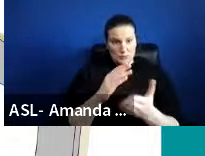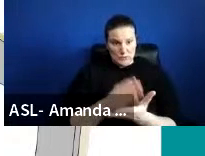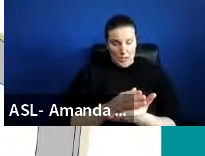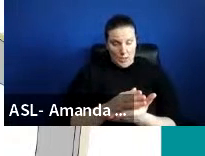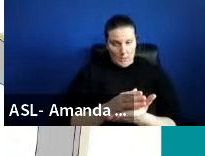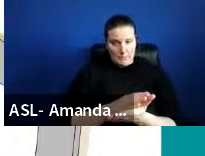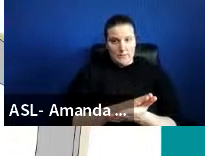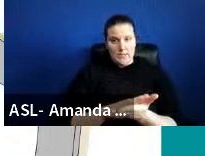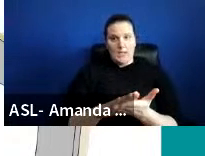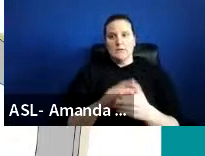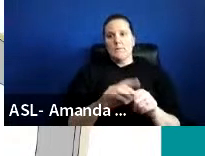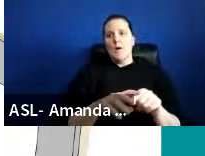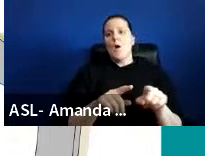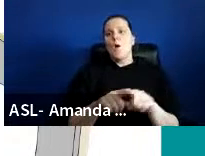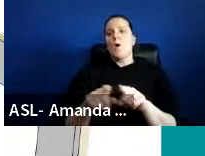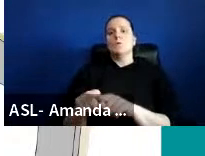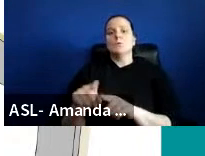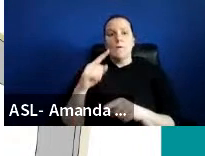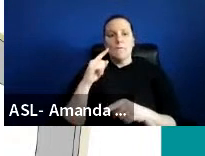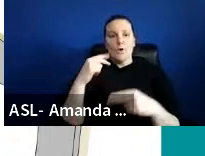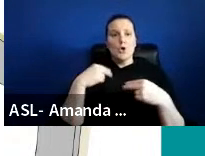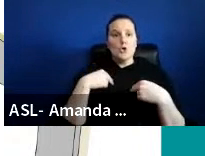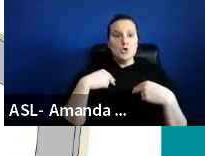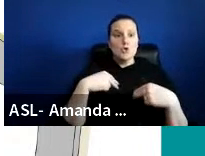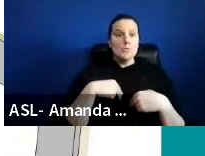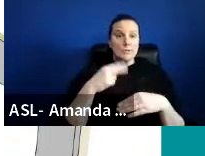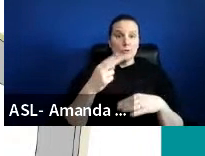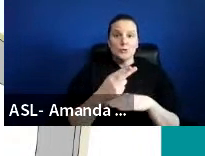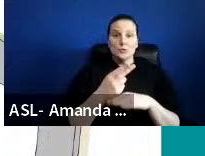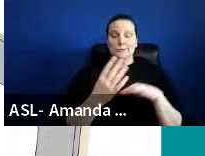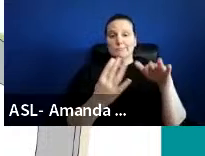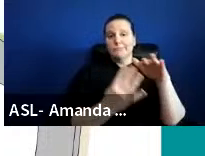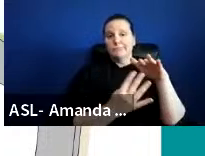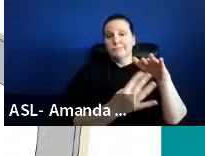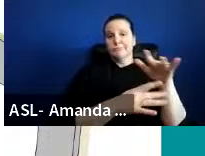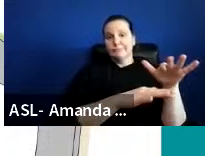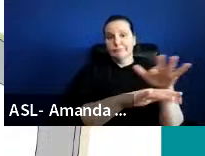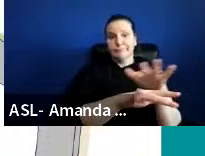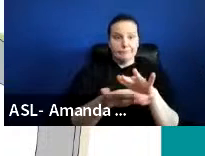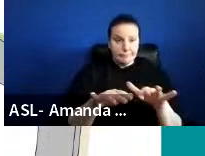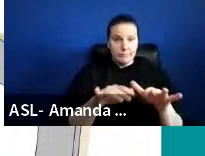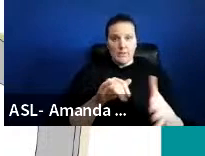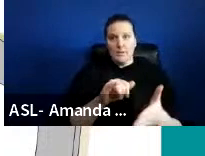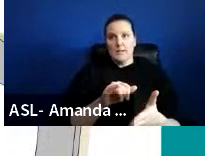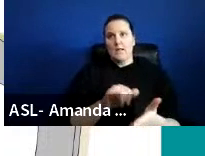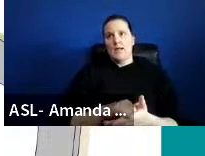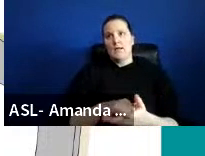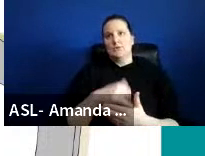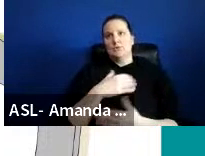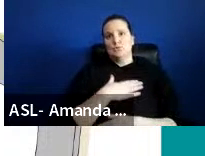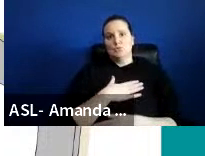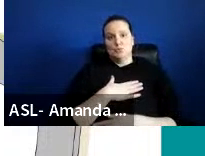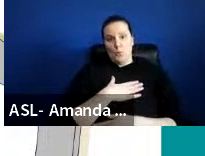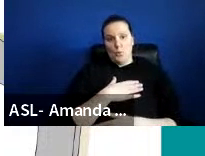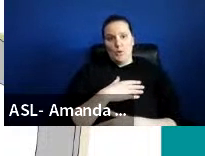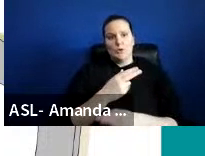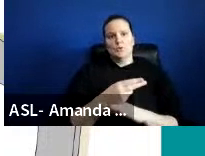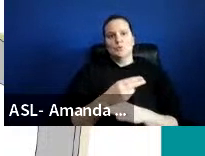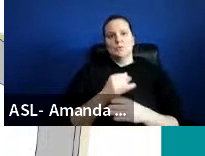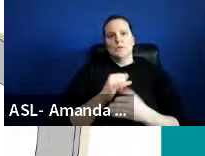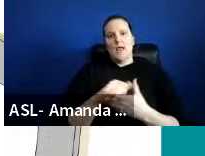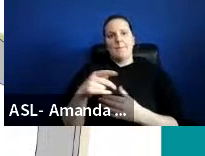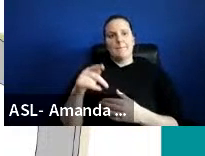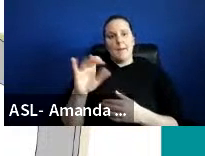nicely, but also for the humans to use the station and kind of like and enjoy using the